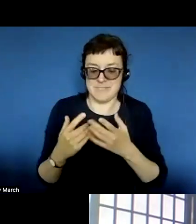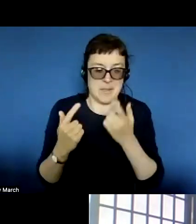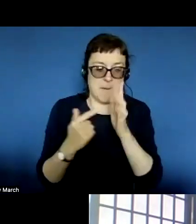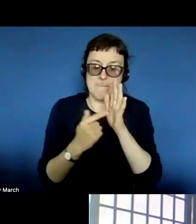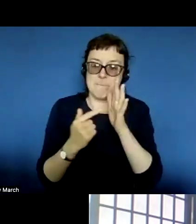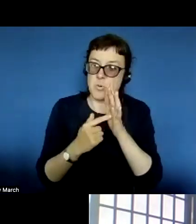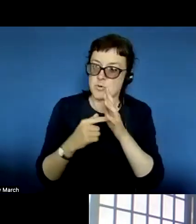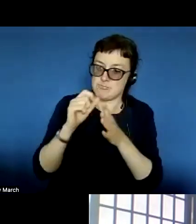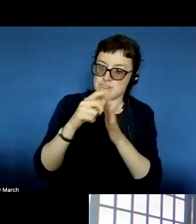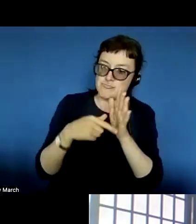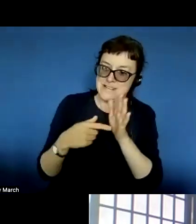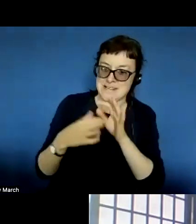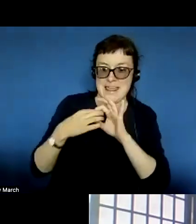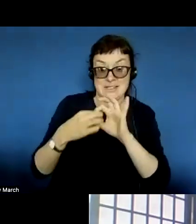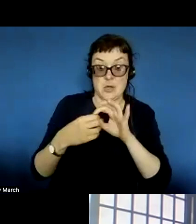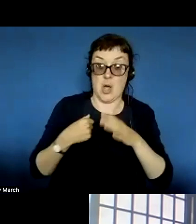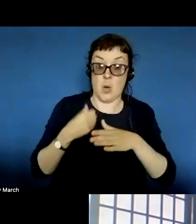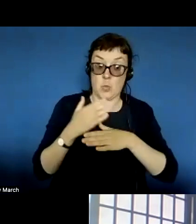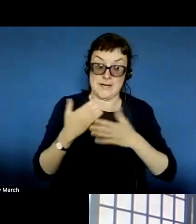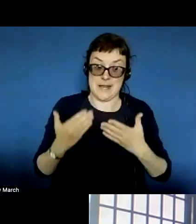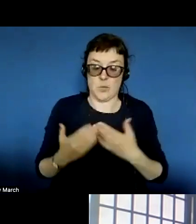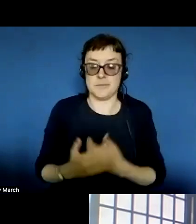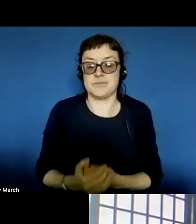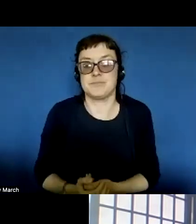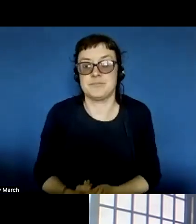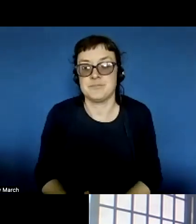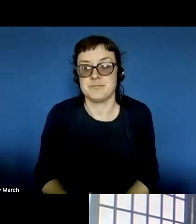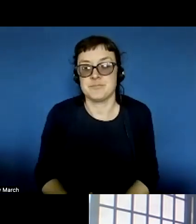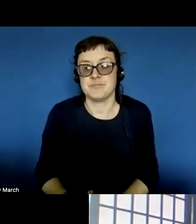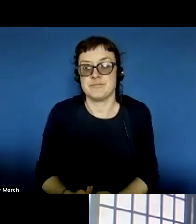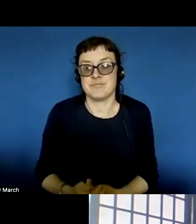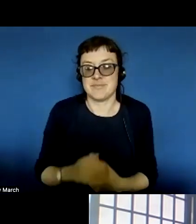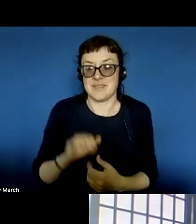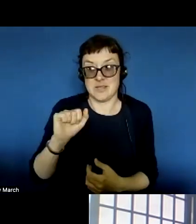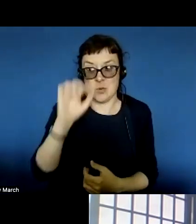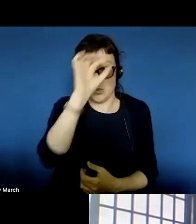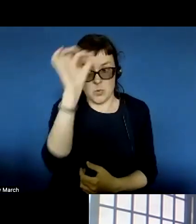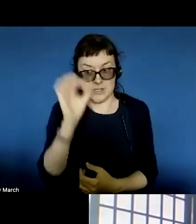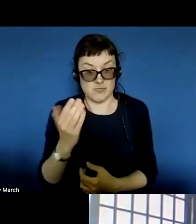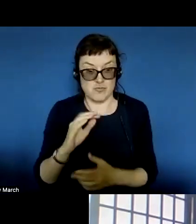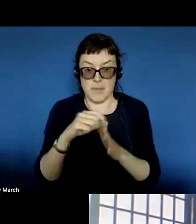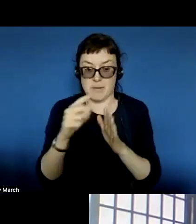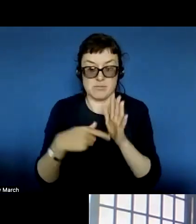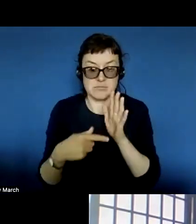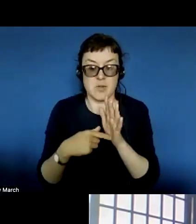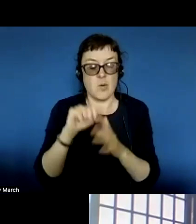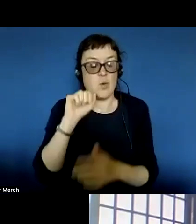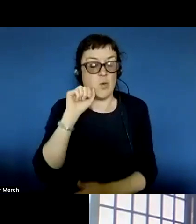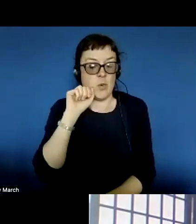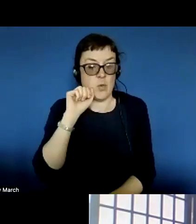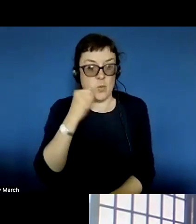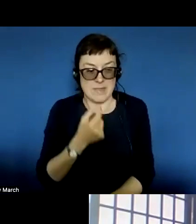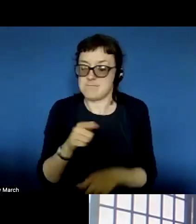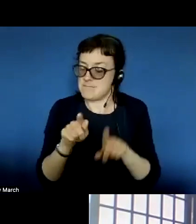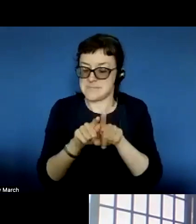I think the questions that you were kind of coming up against during that project will really come up again as